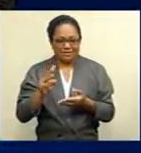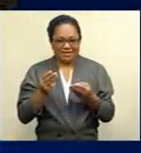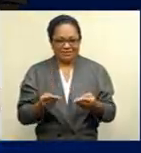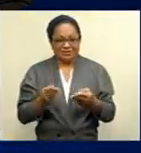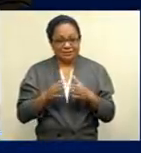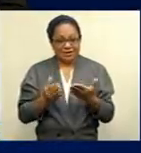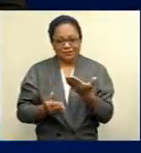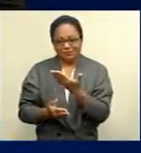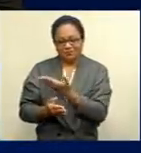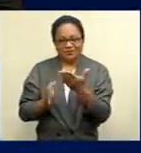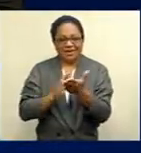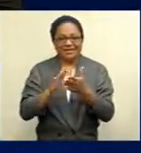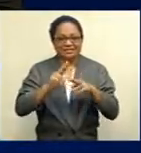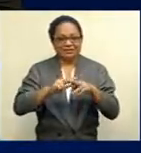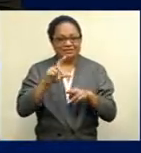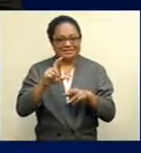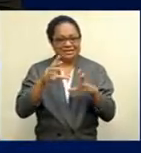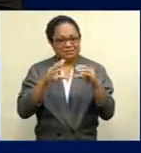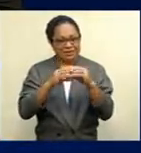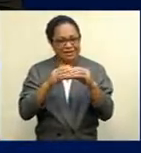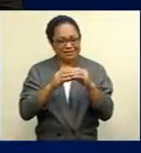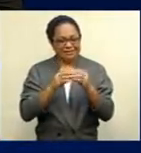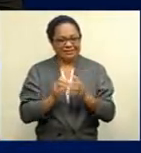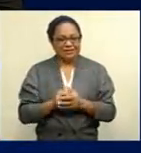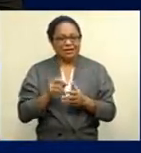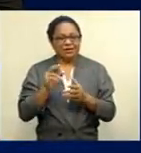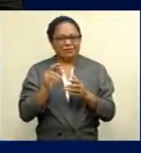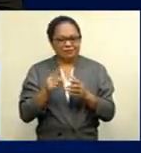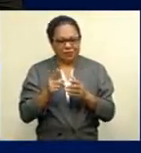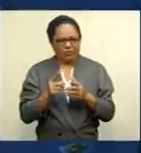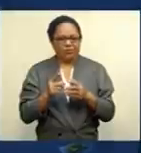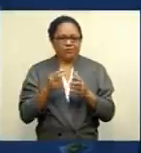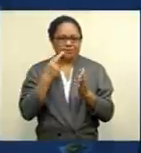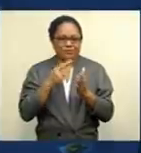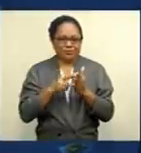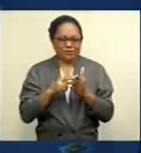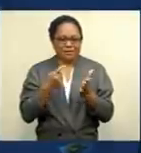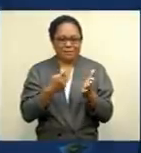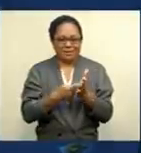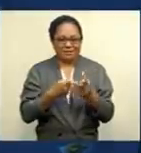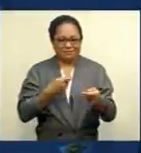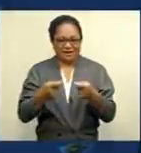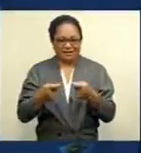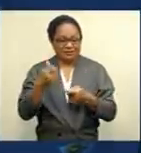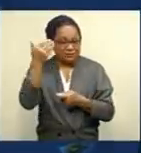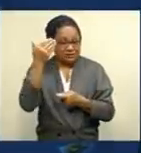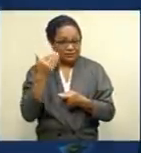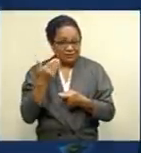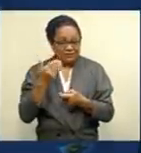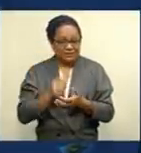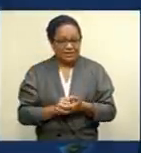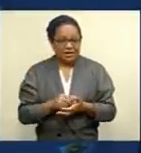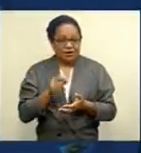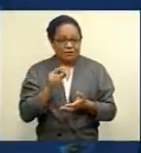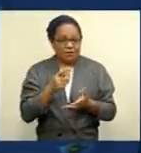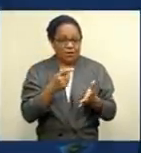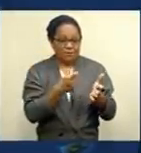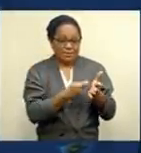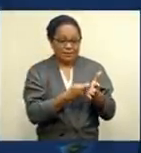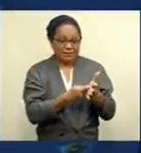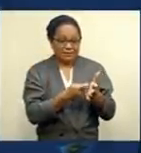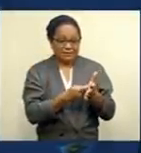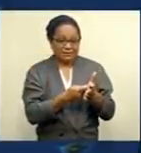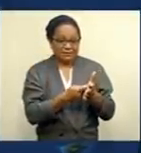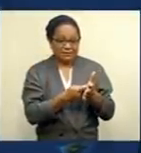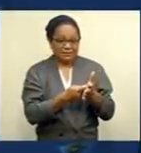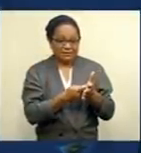join Sharon from HFC Bank to give us the latest figures from the money market. Good evening. Demand for our Aussie and Kiwi counterparts